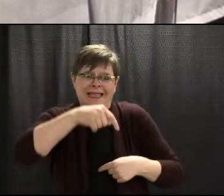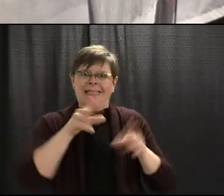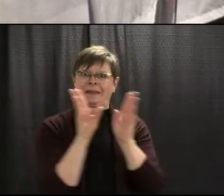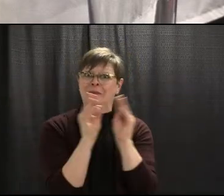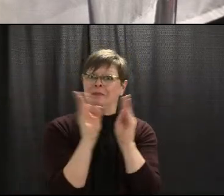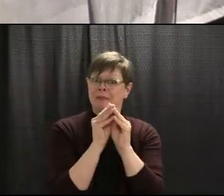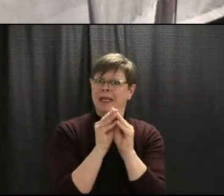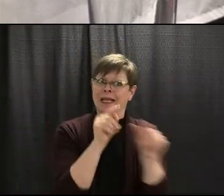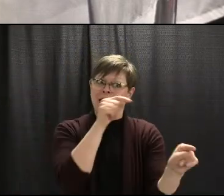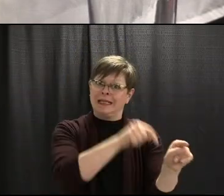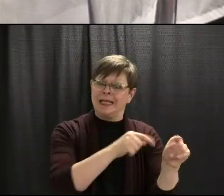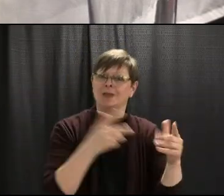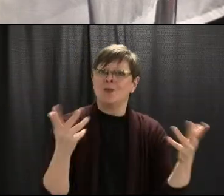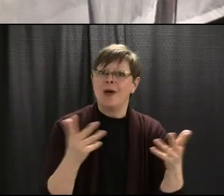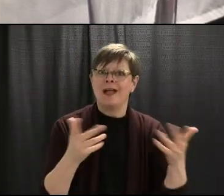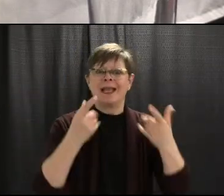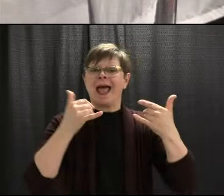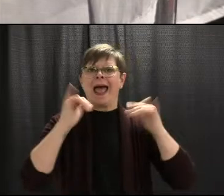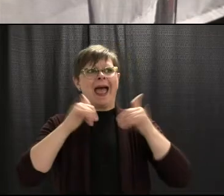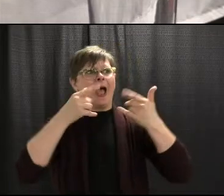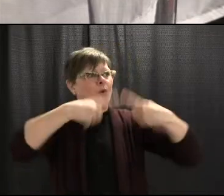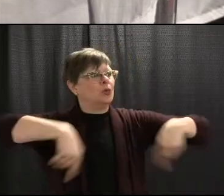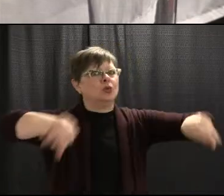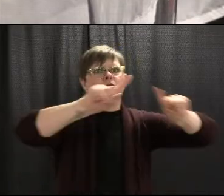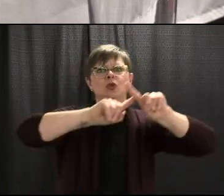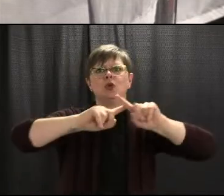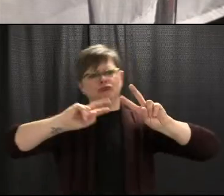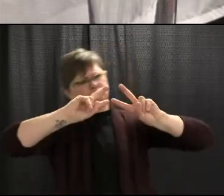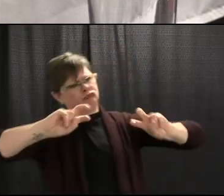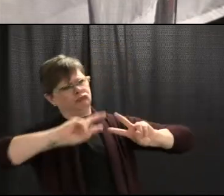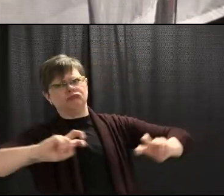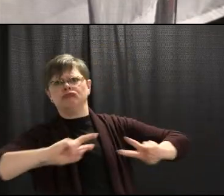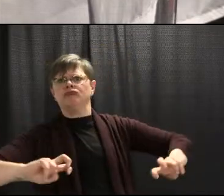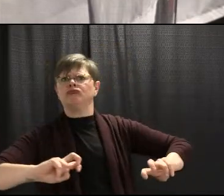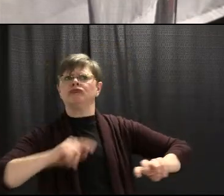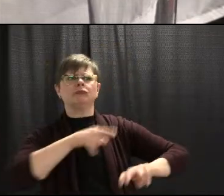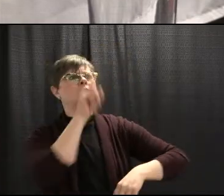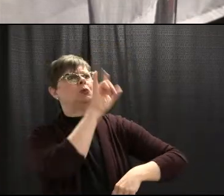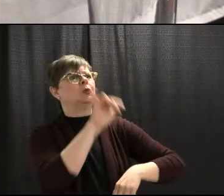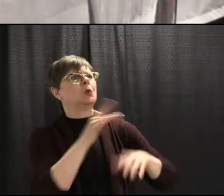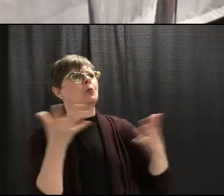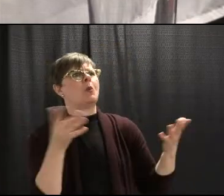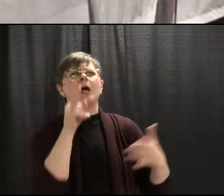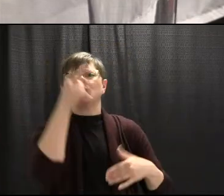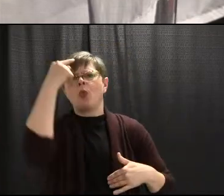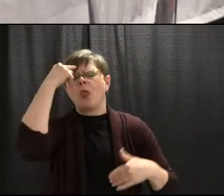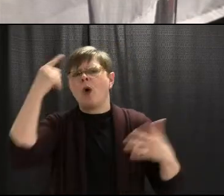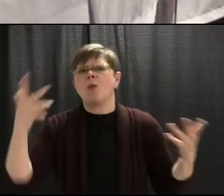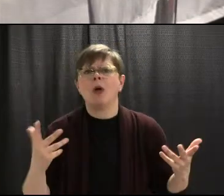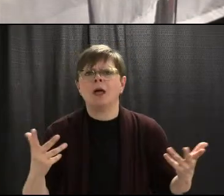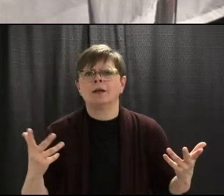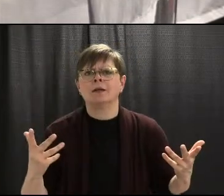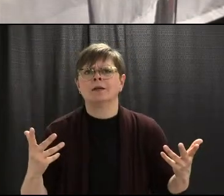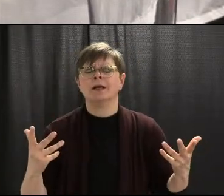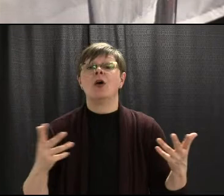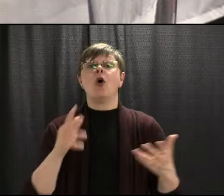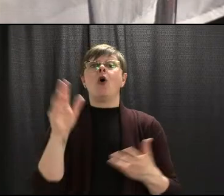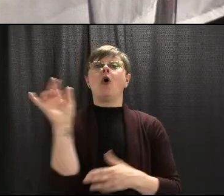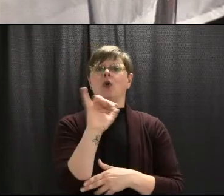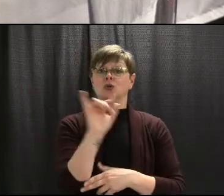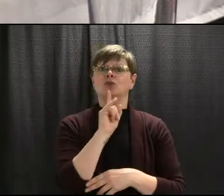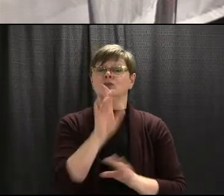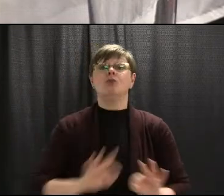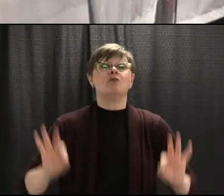how you in the media can evaluate the progress that's actually been made in that arena. The other piece that's relevant